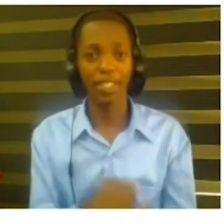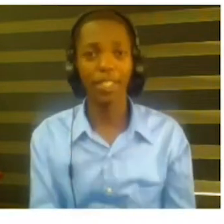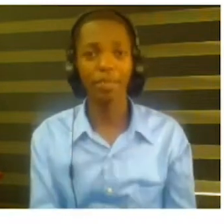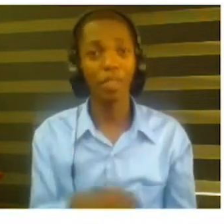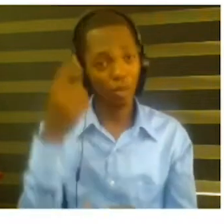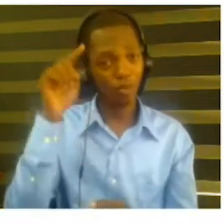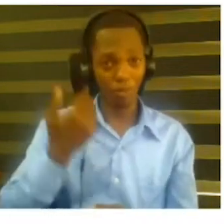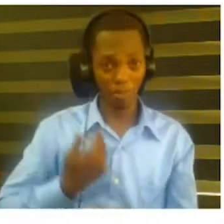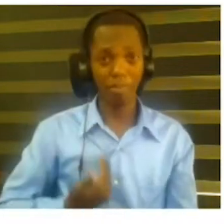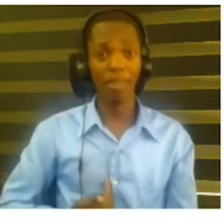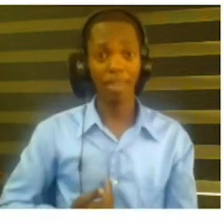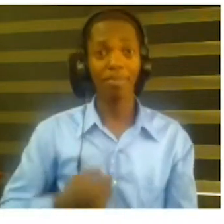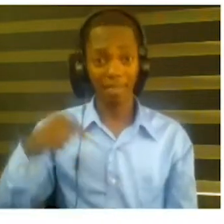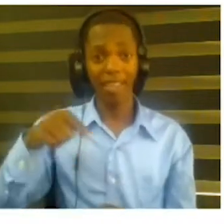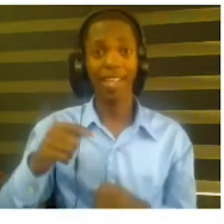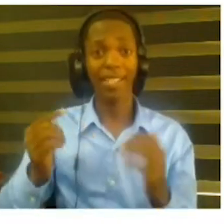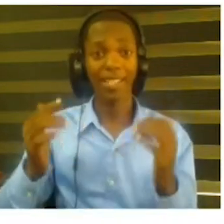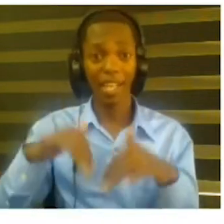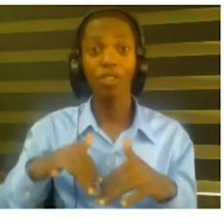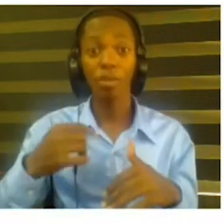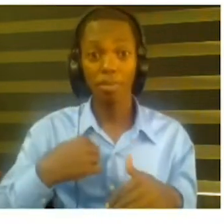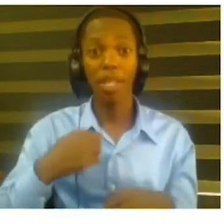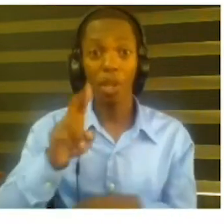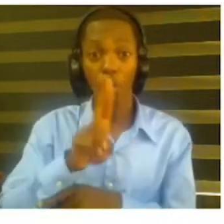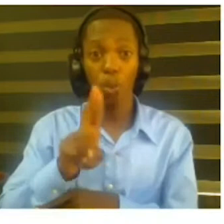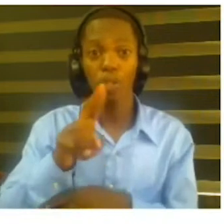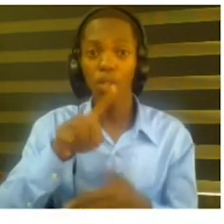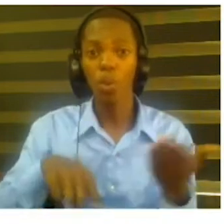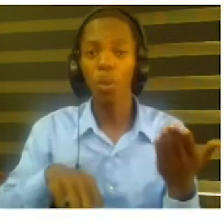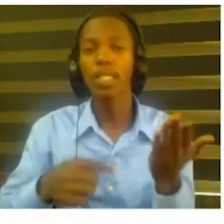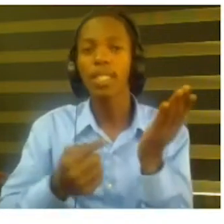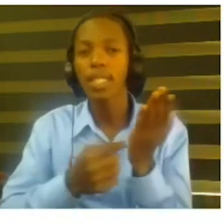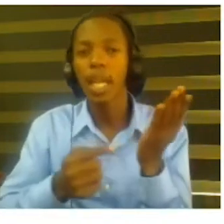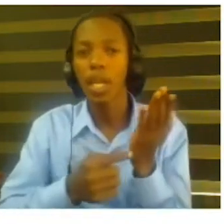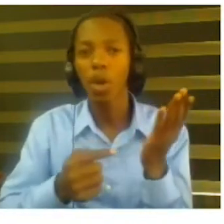session, I am using technology to assist with communication.